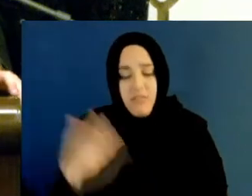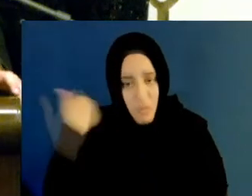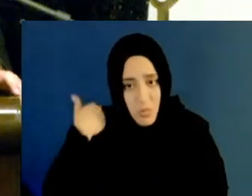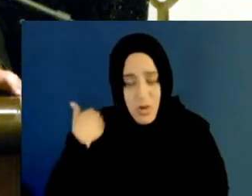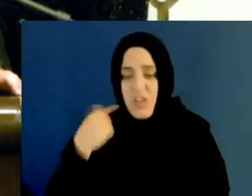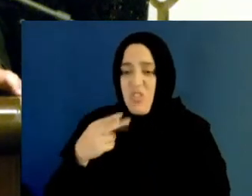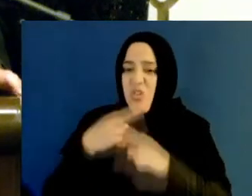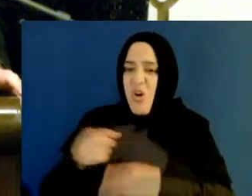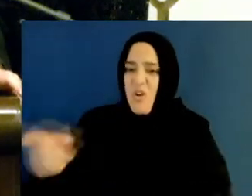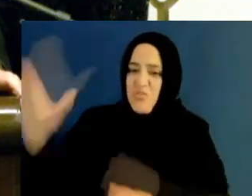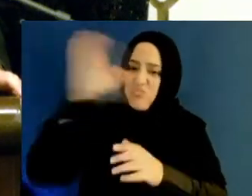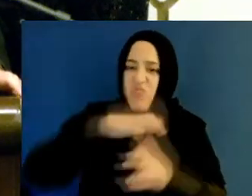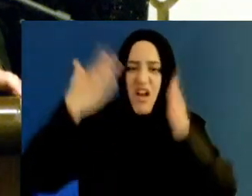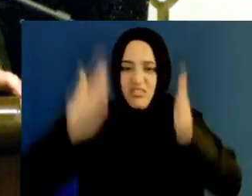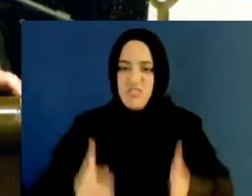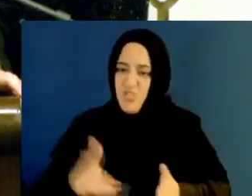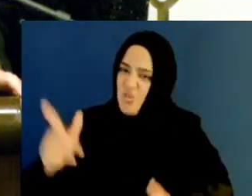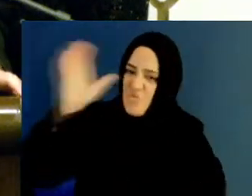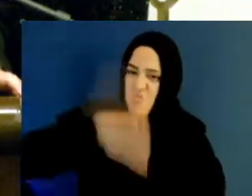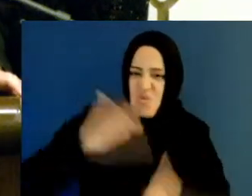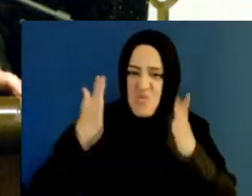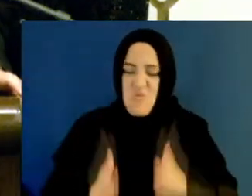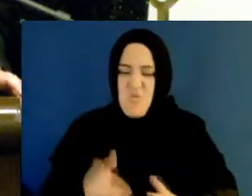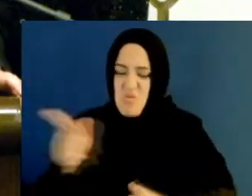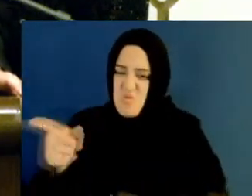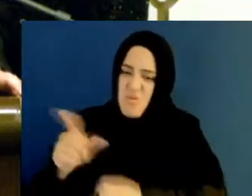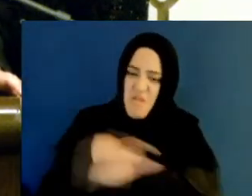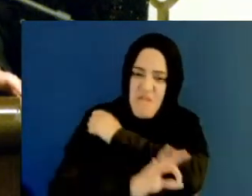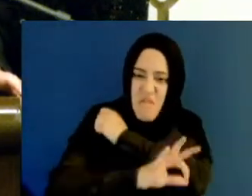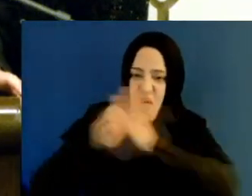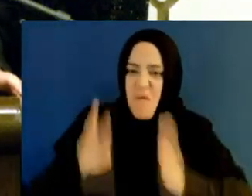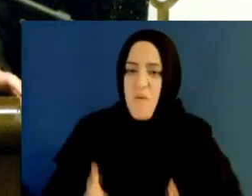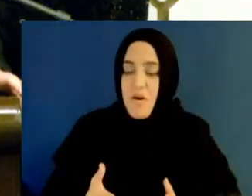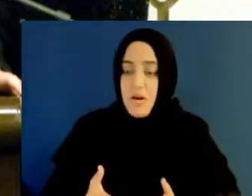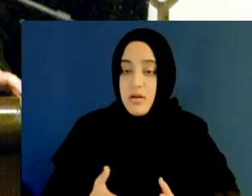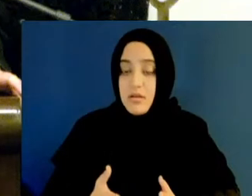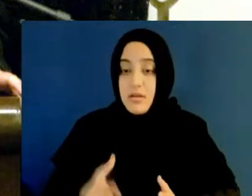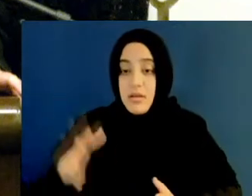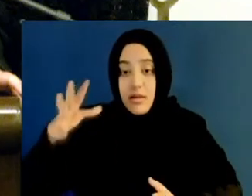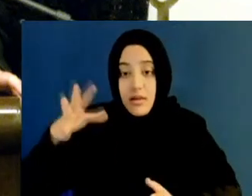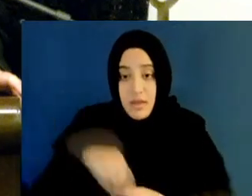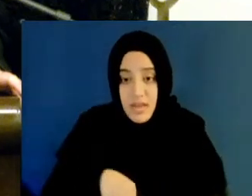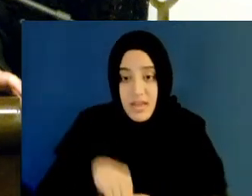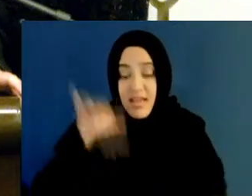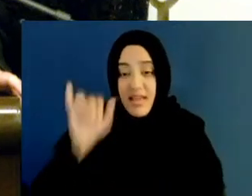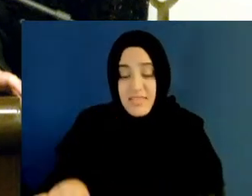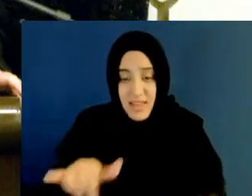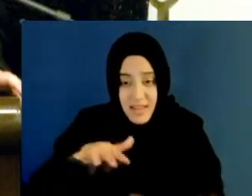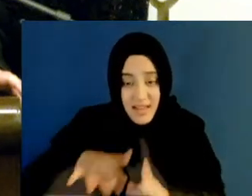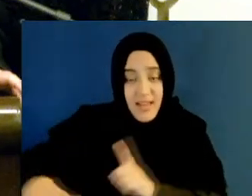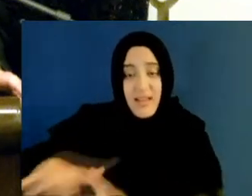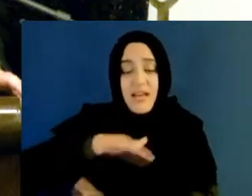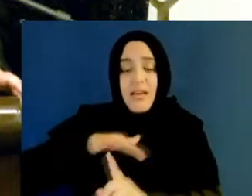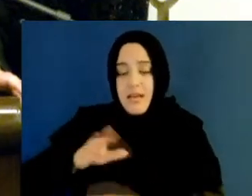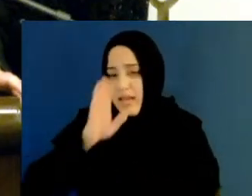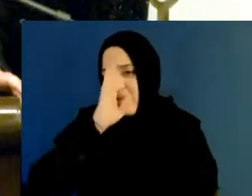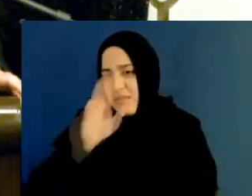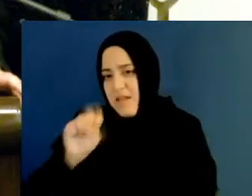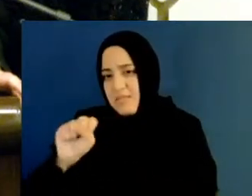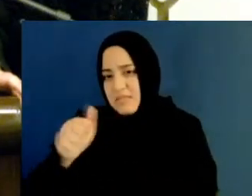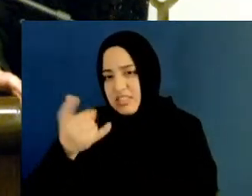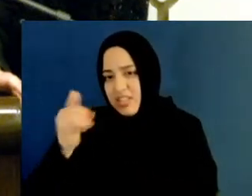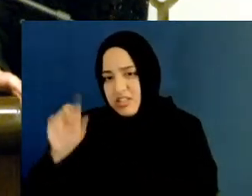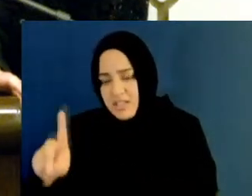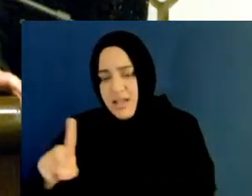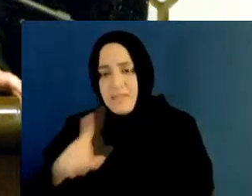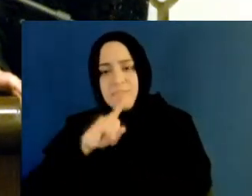that environment, Imam Sajjad praised Rasulullah and Amirul Mu'mineen in a manner